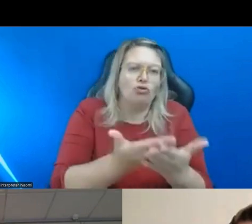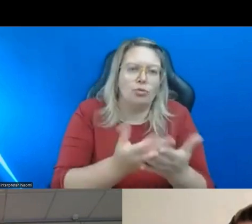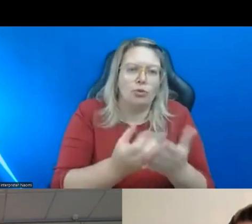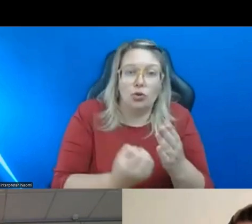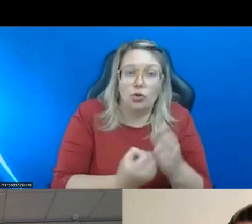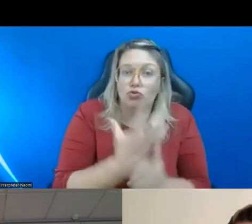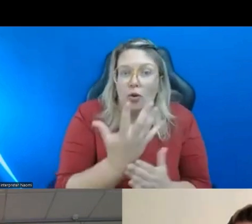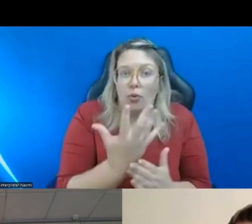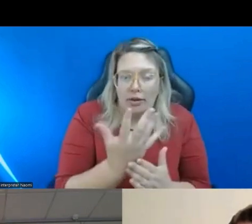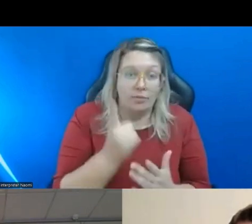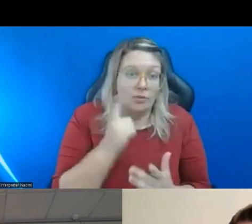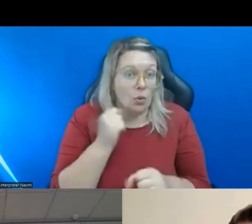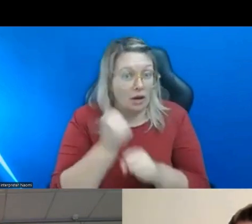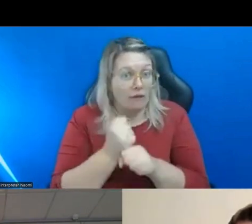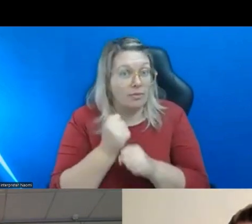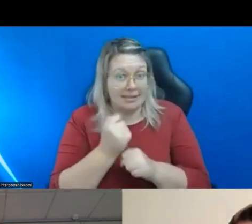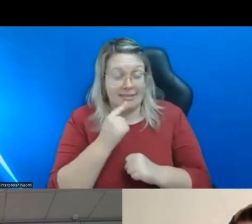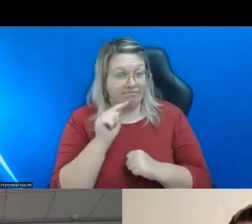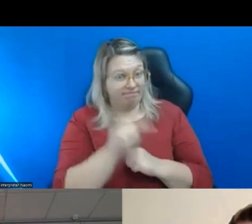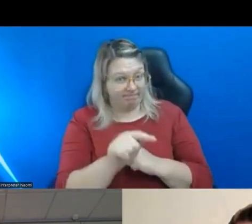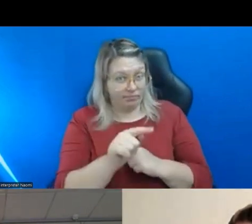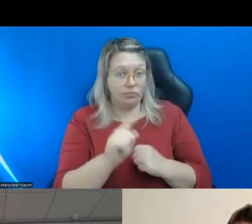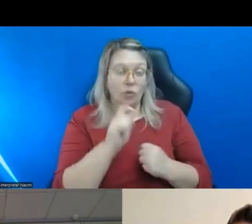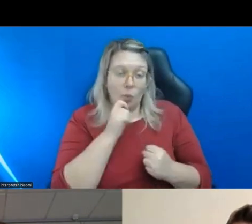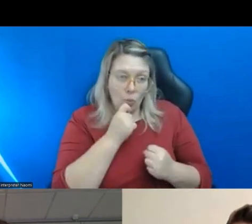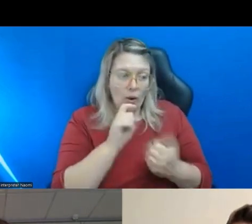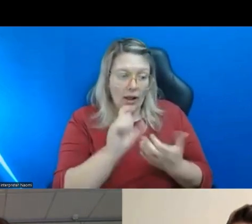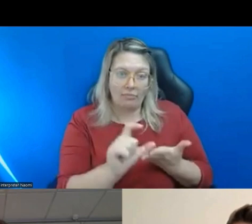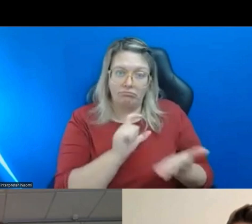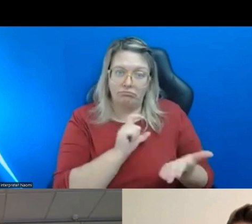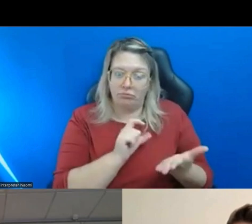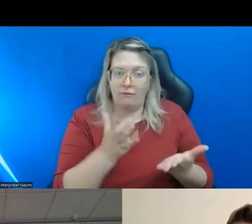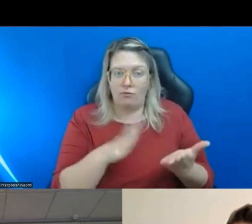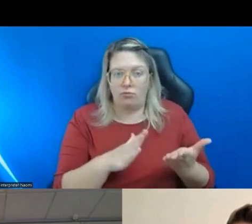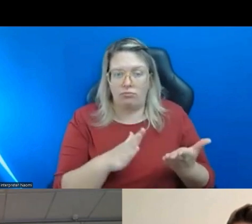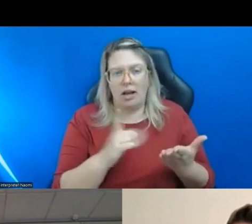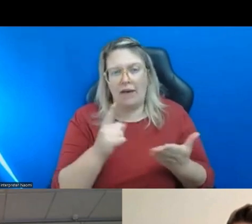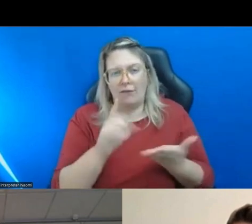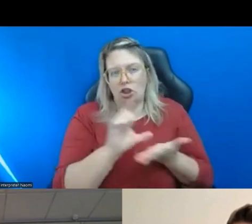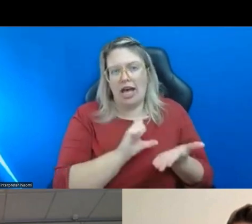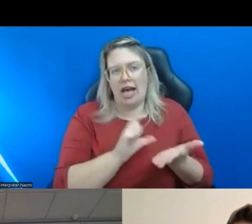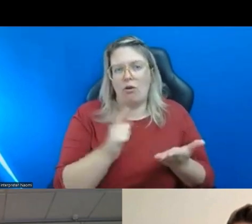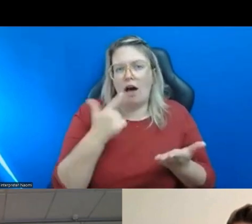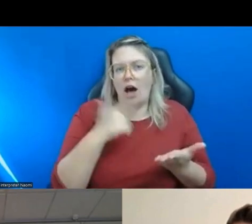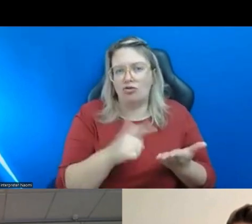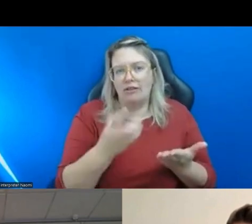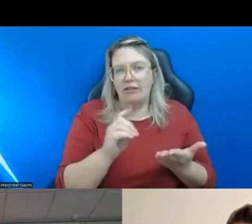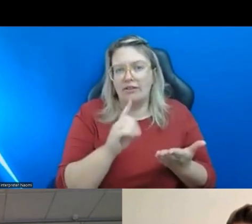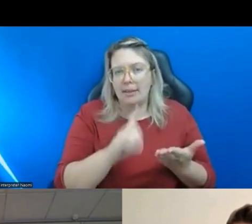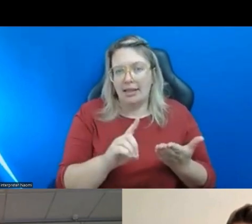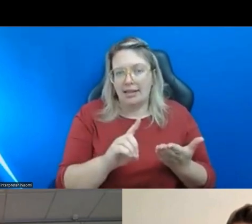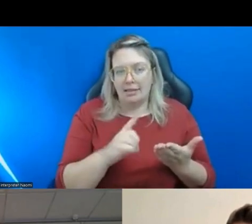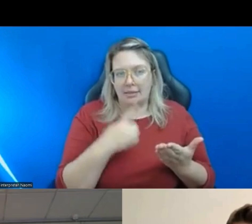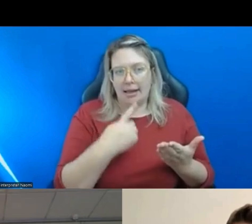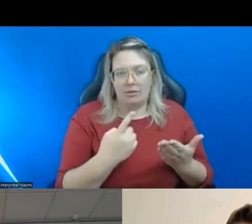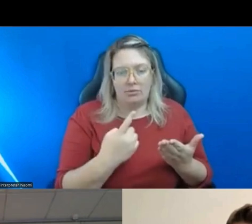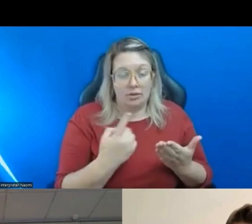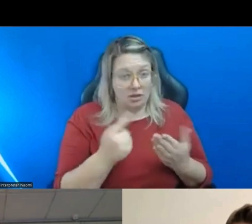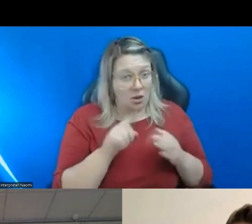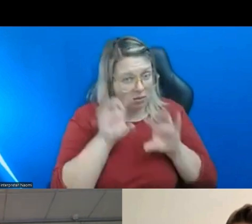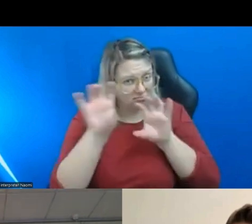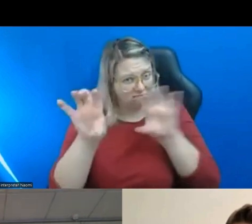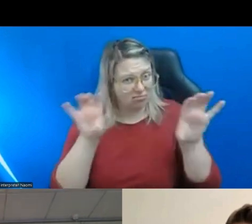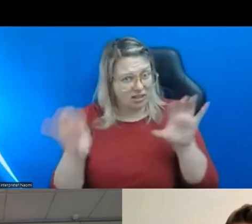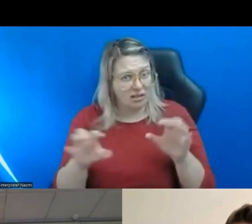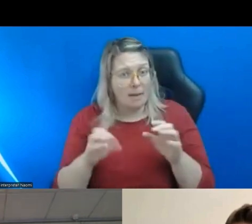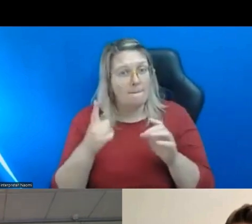places which will receive a share of that 150 million support. But government is also saying there is growth potential elsewhere in the